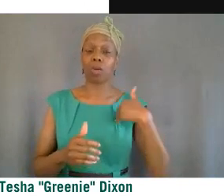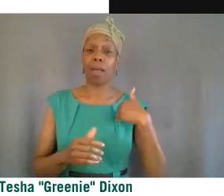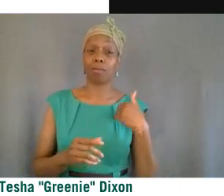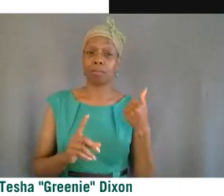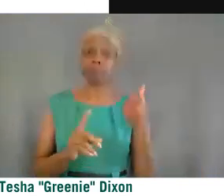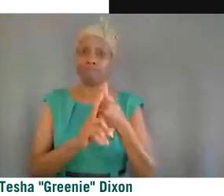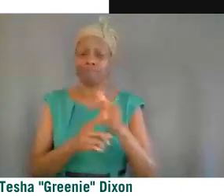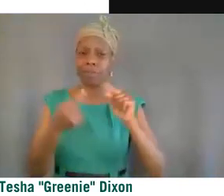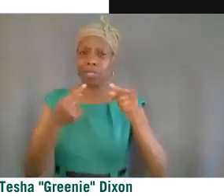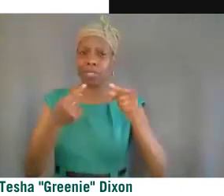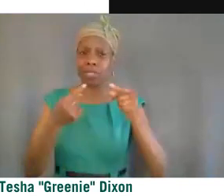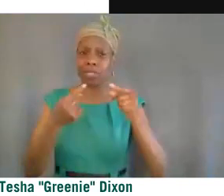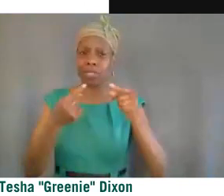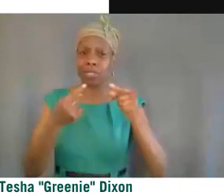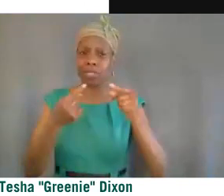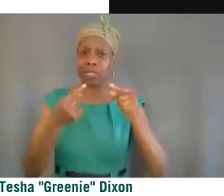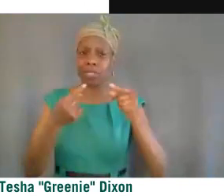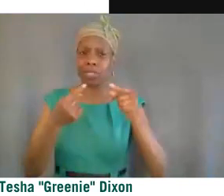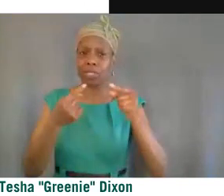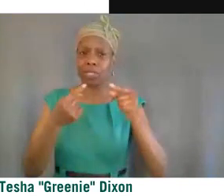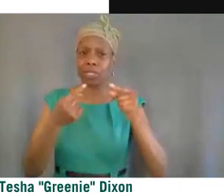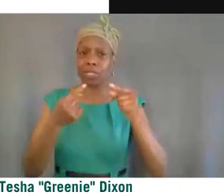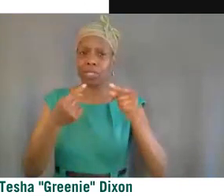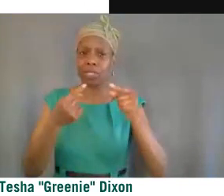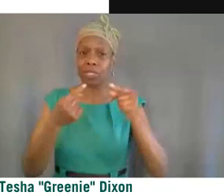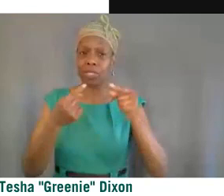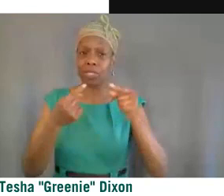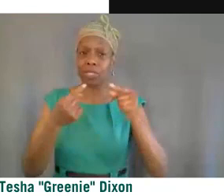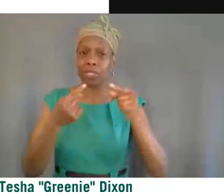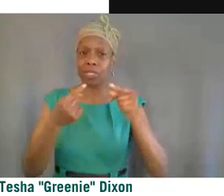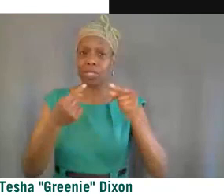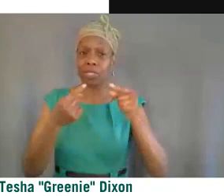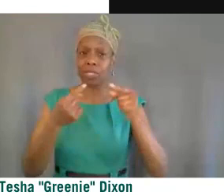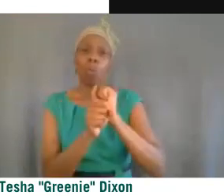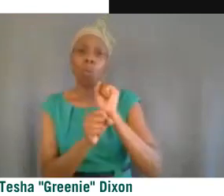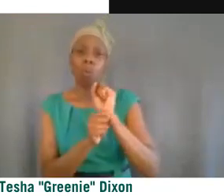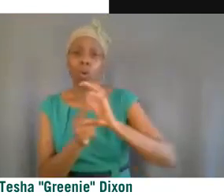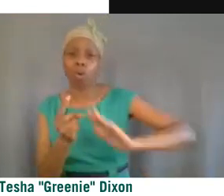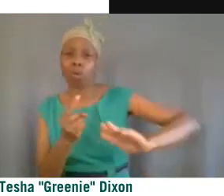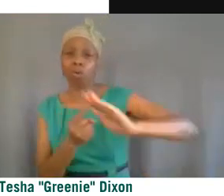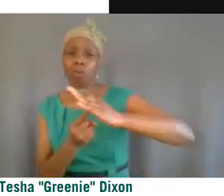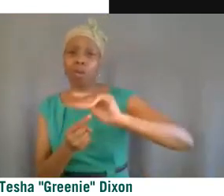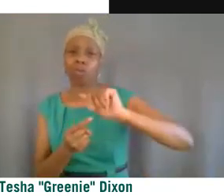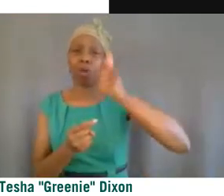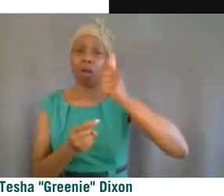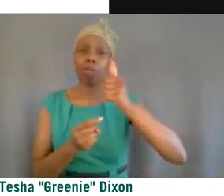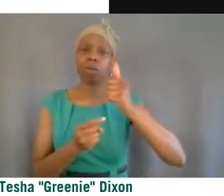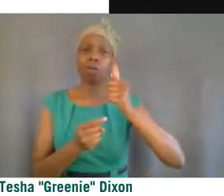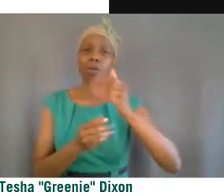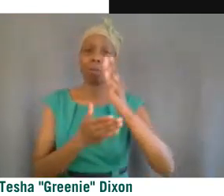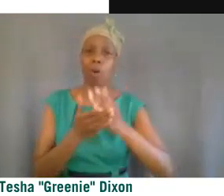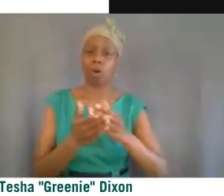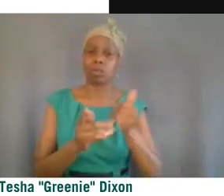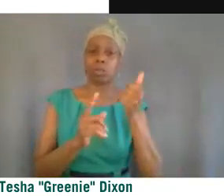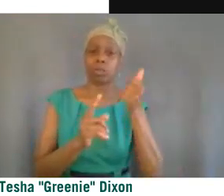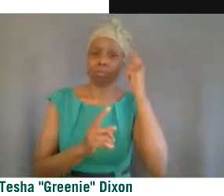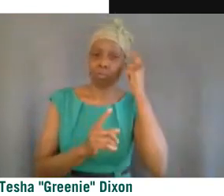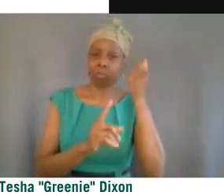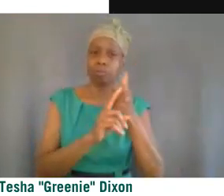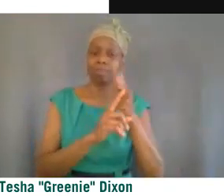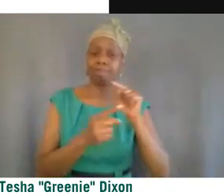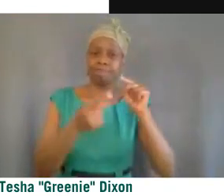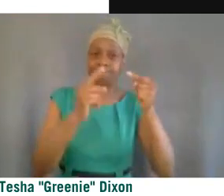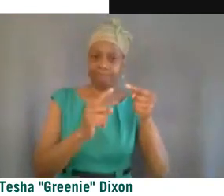to heal or find workarounds for parts of the brain that are have been injured